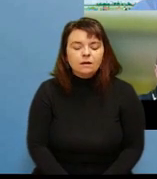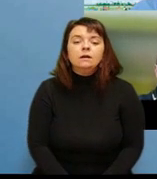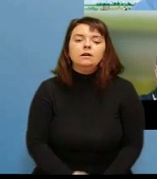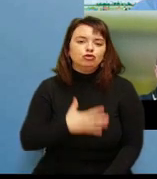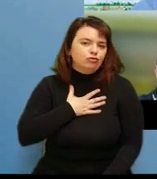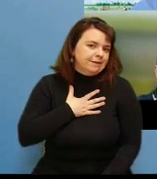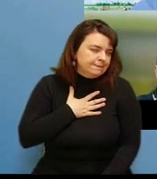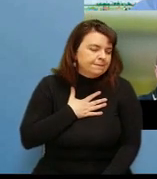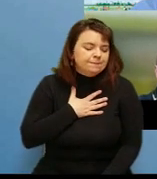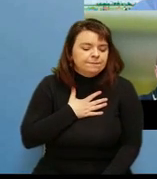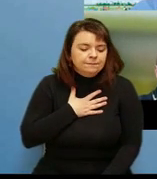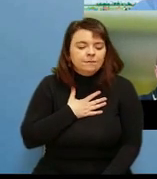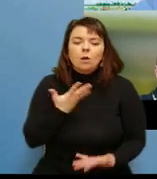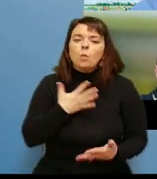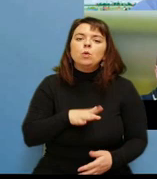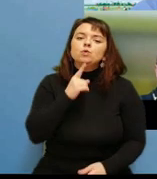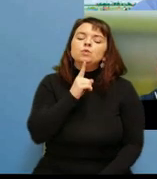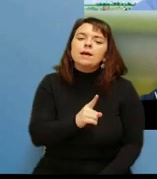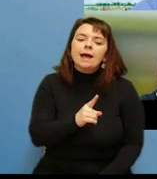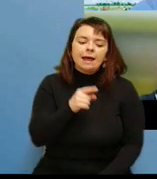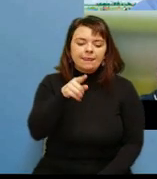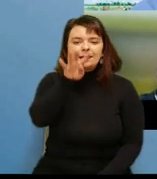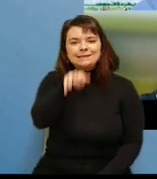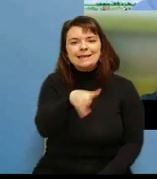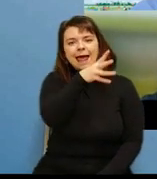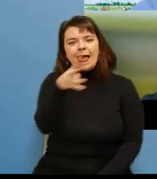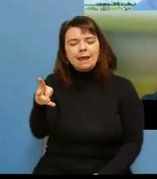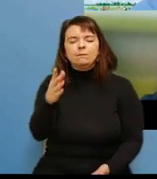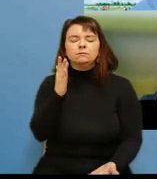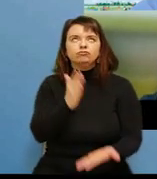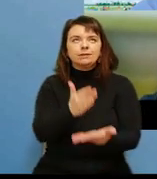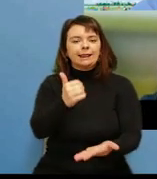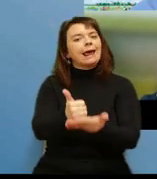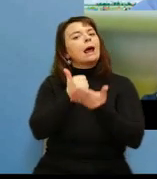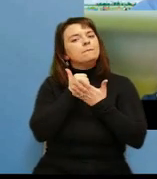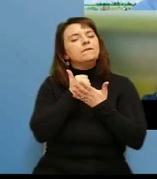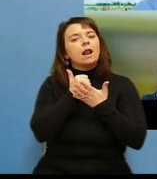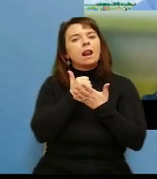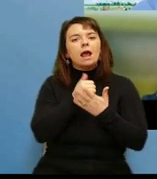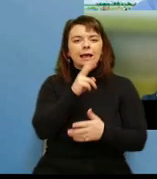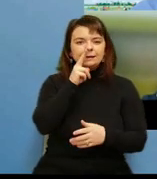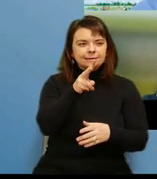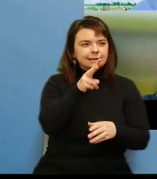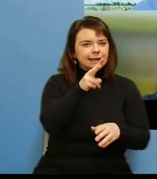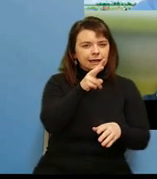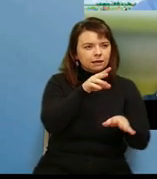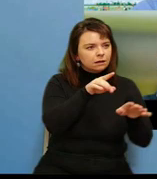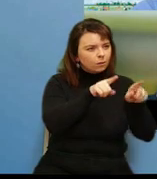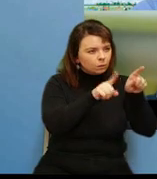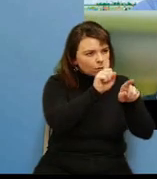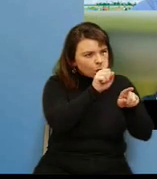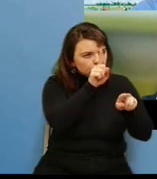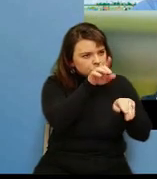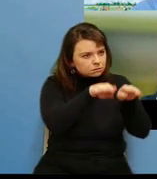Hopefully you can hear me now. Yeah, I can hear you. Yeah. Yeah, so sorry about that. Yeah, I was just going to say the